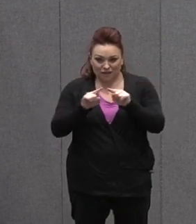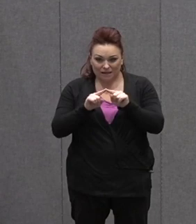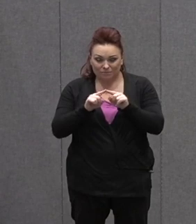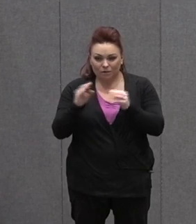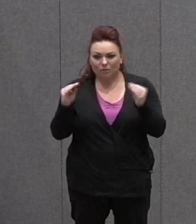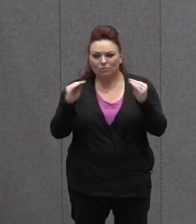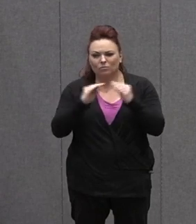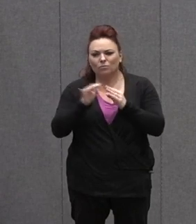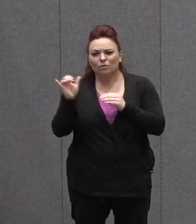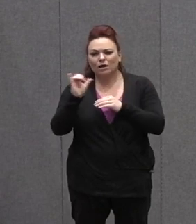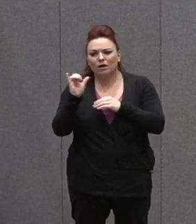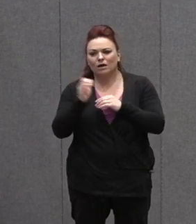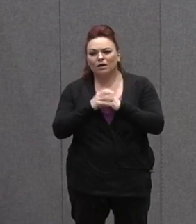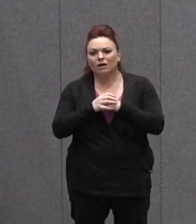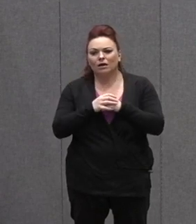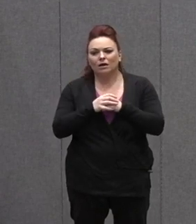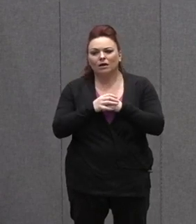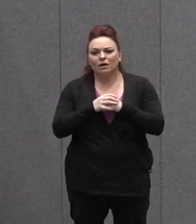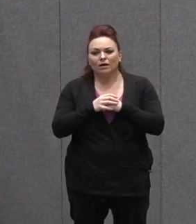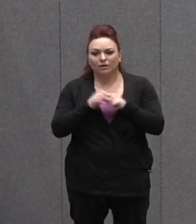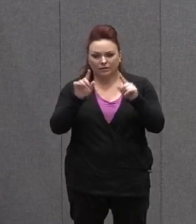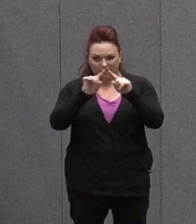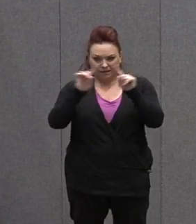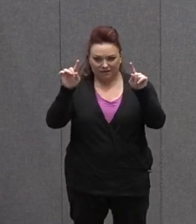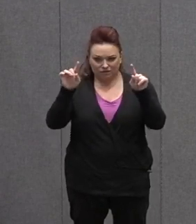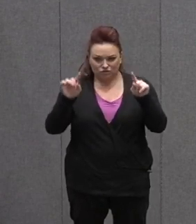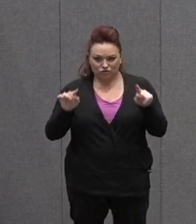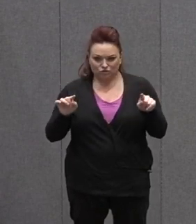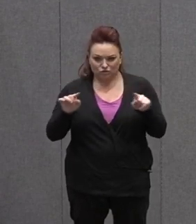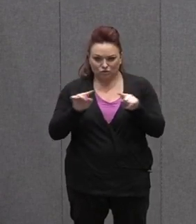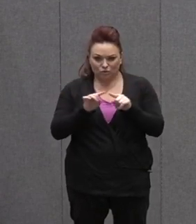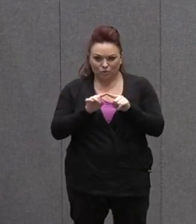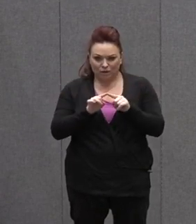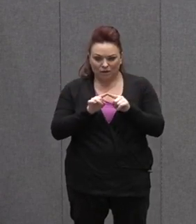more like a square.